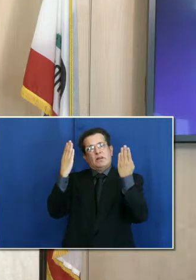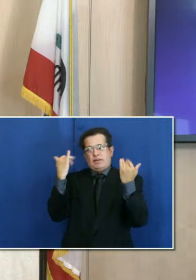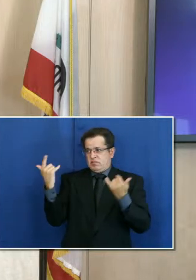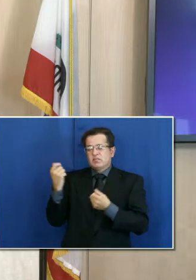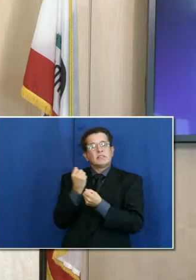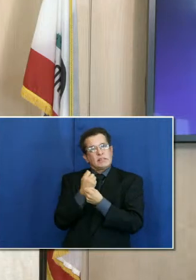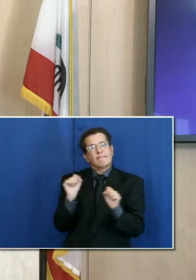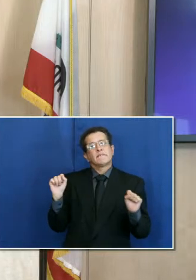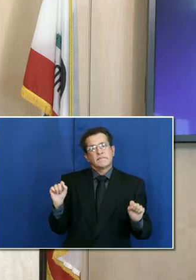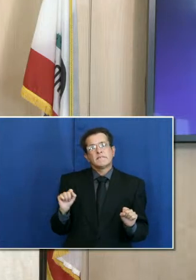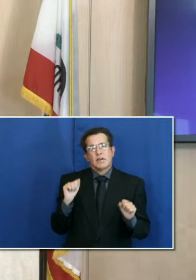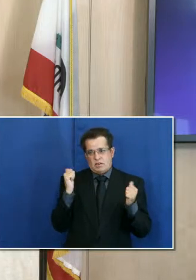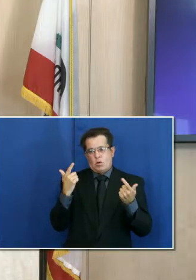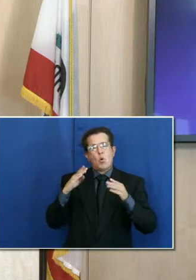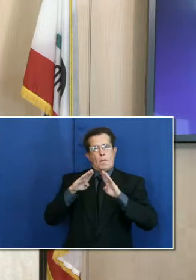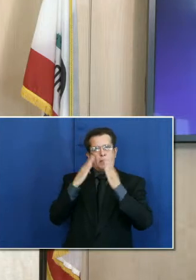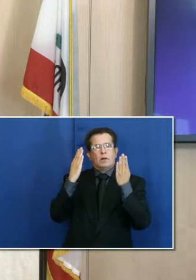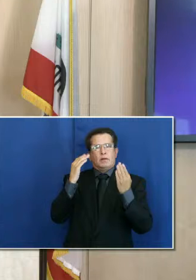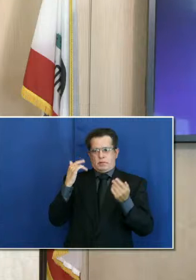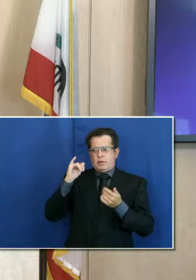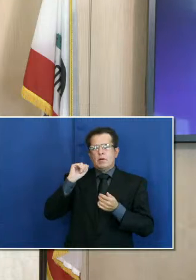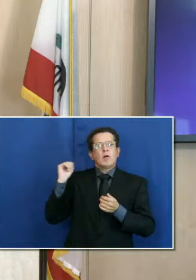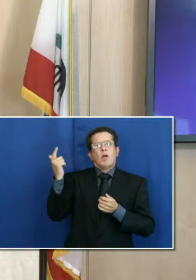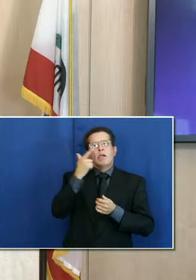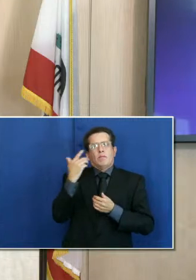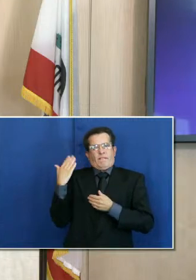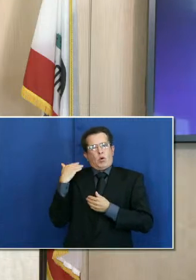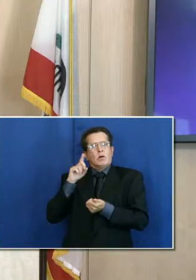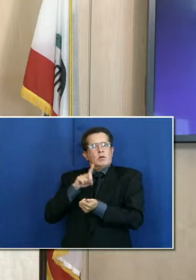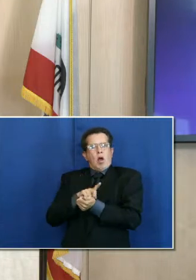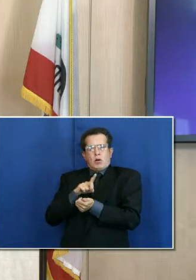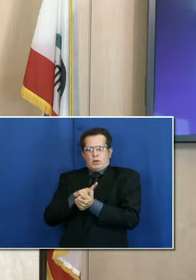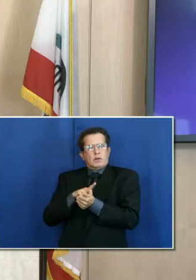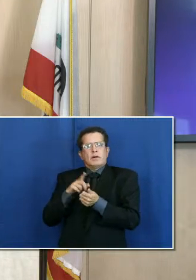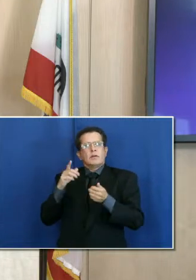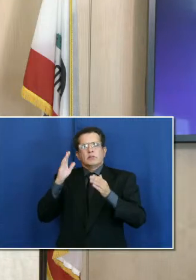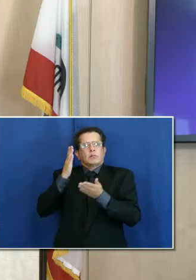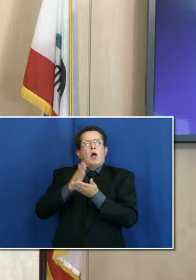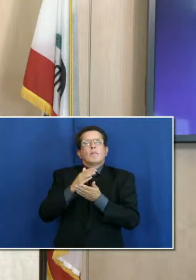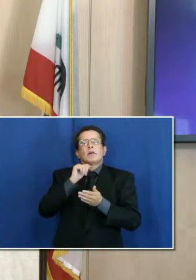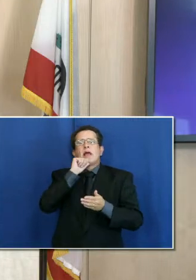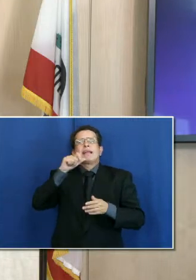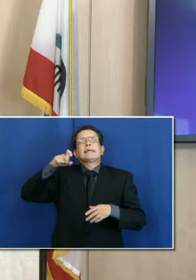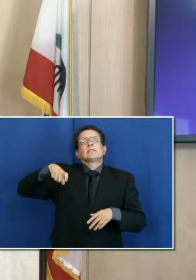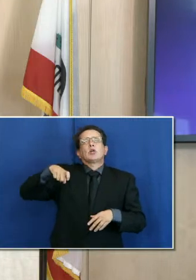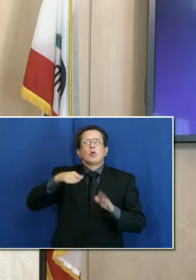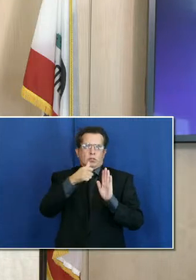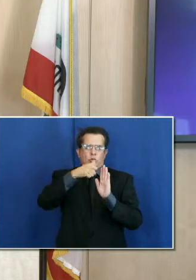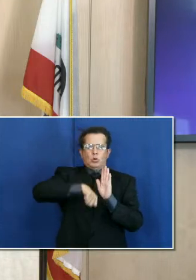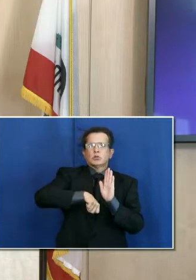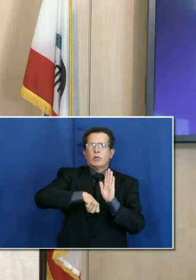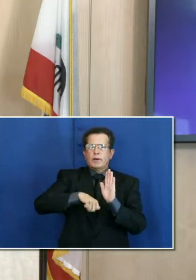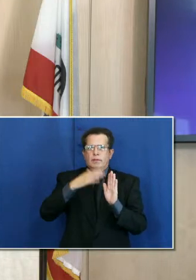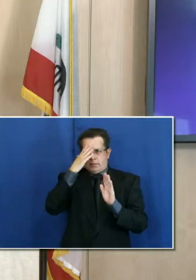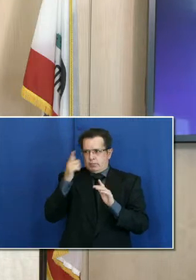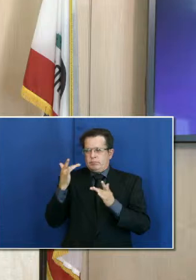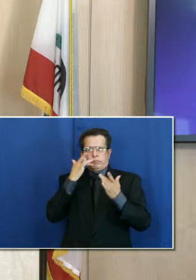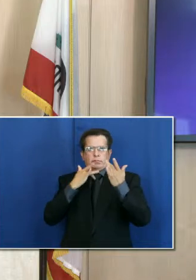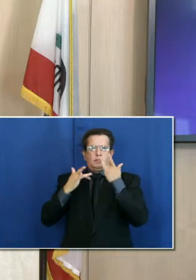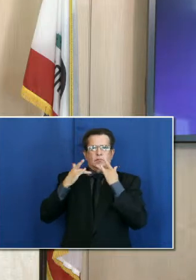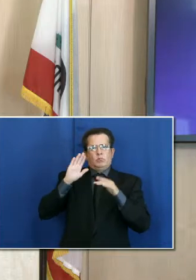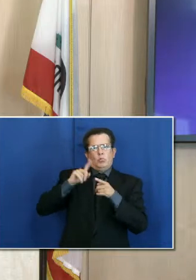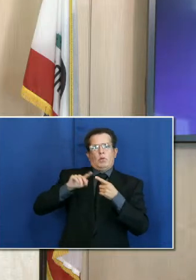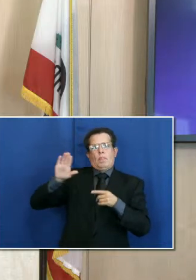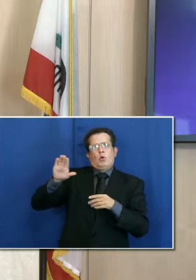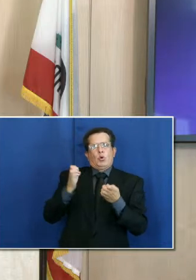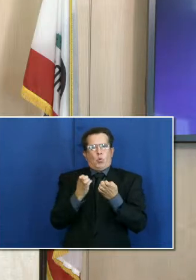the pandemic started, every healthcare provider stopped performing non-emergent surgeries and procedures to protect very scarce supplies